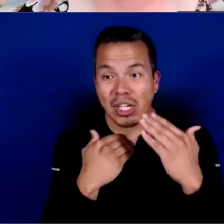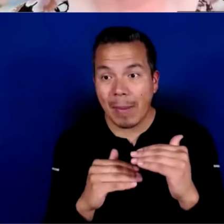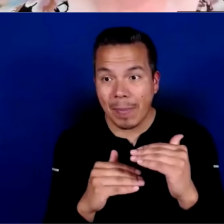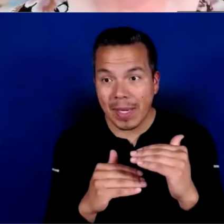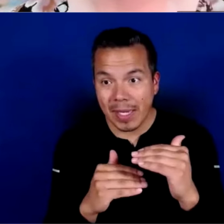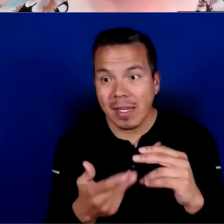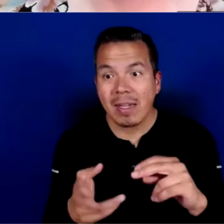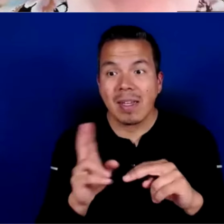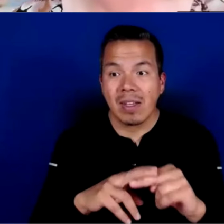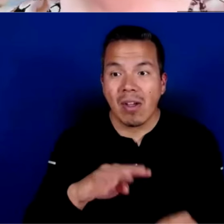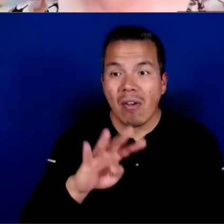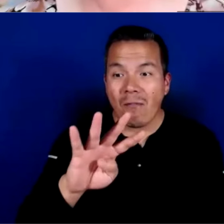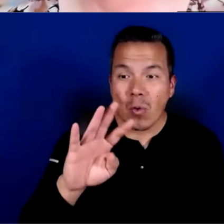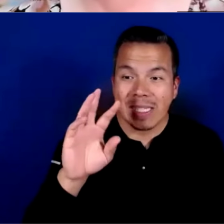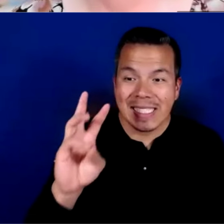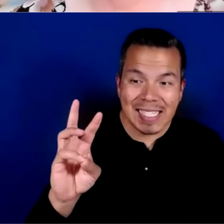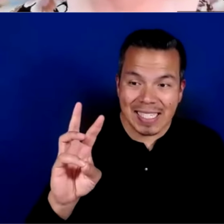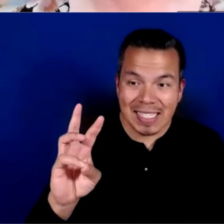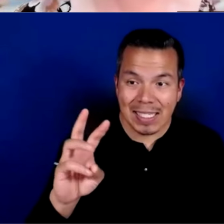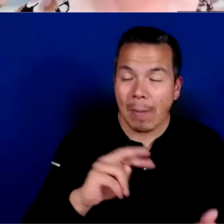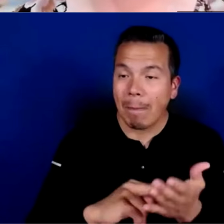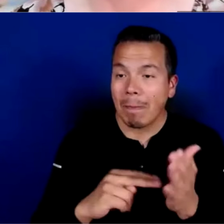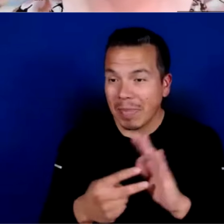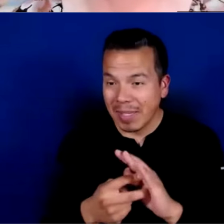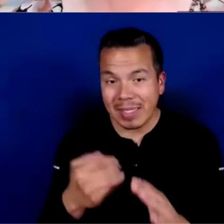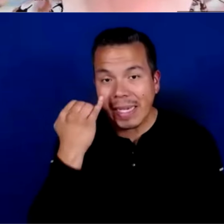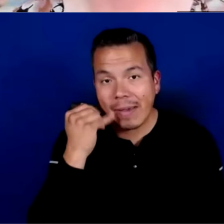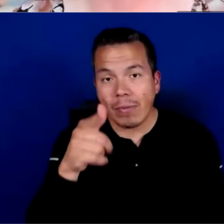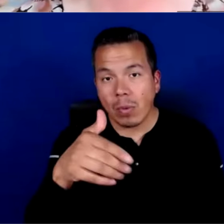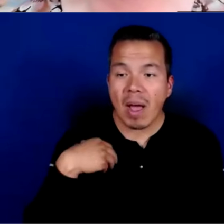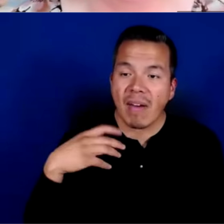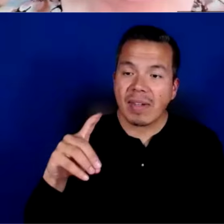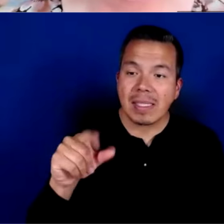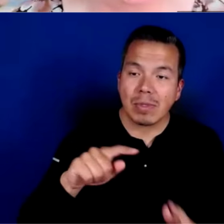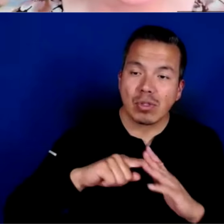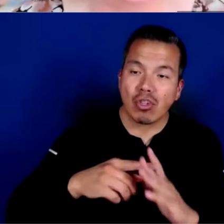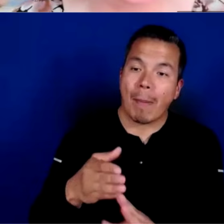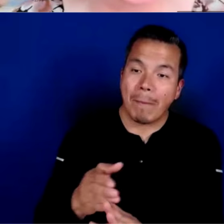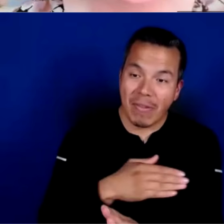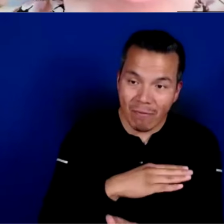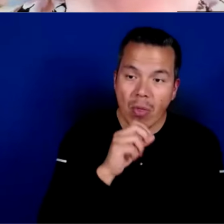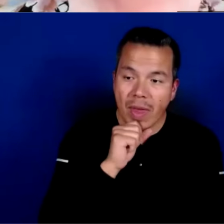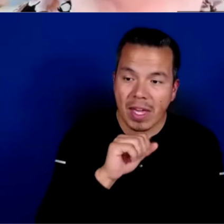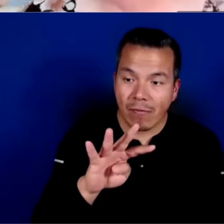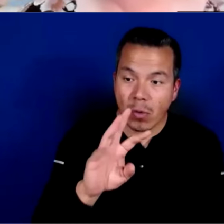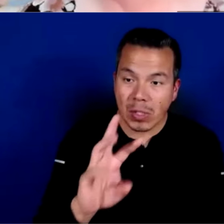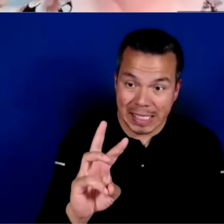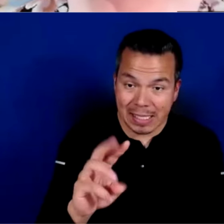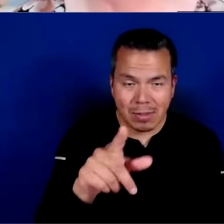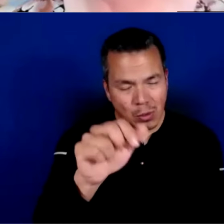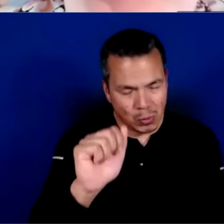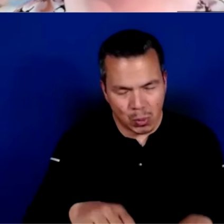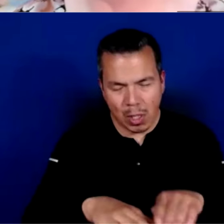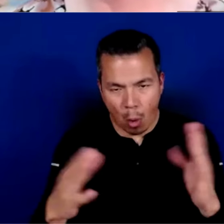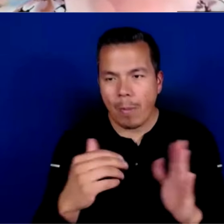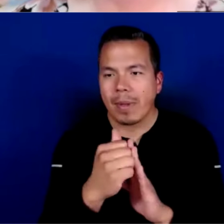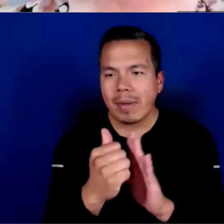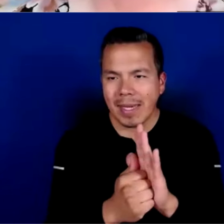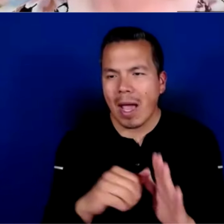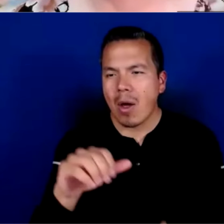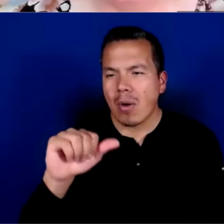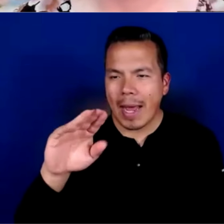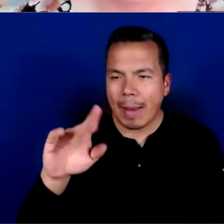to 46. So as long as you have a disability that started before age 46, you can open an ABLE account